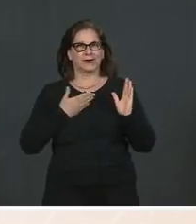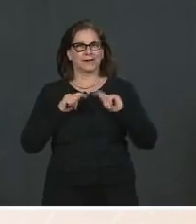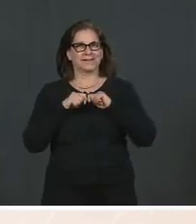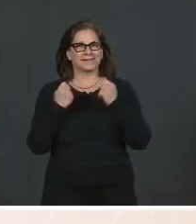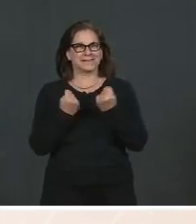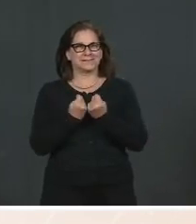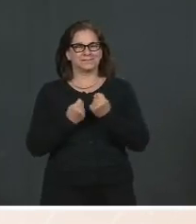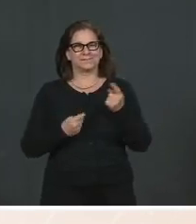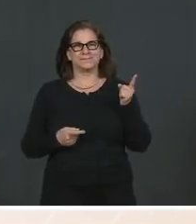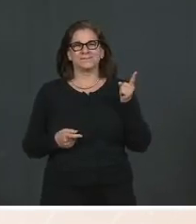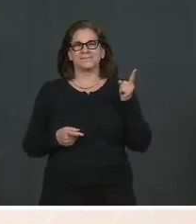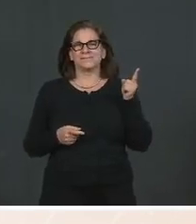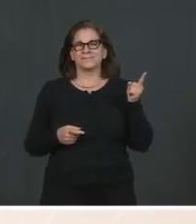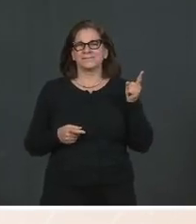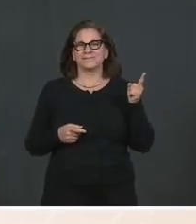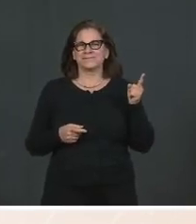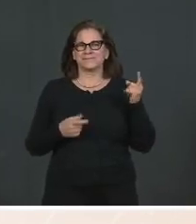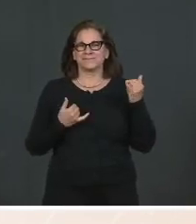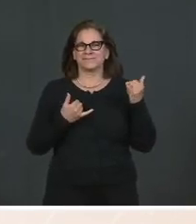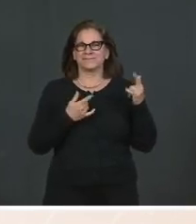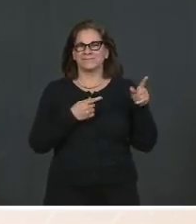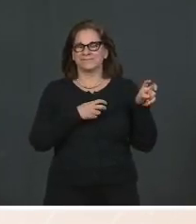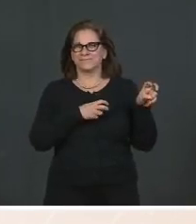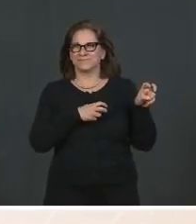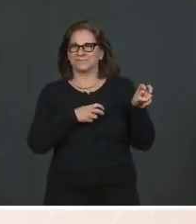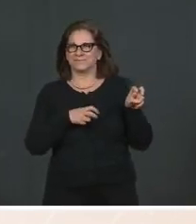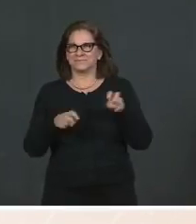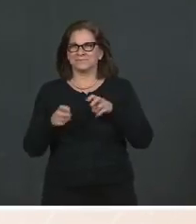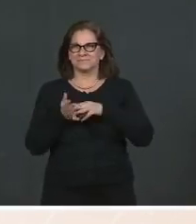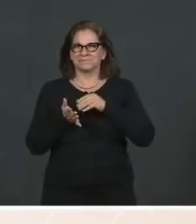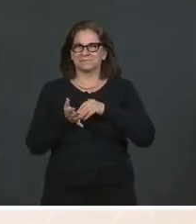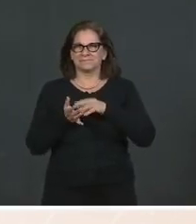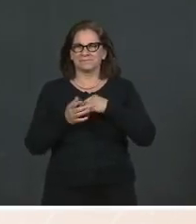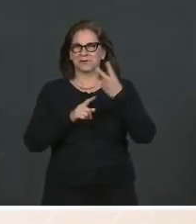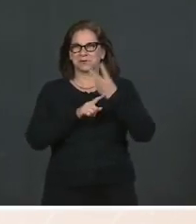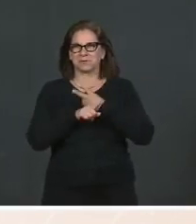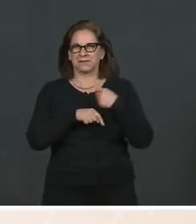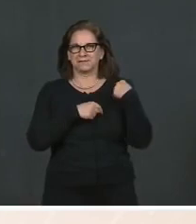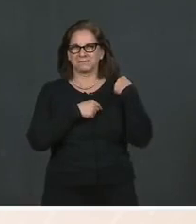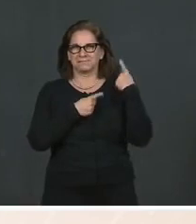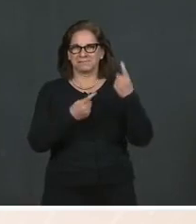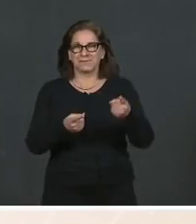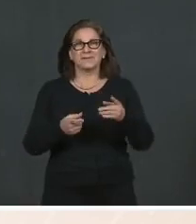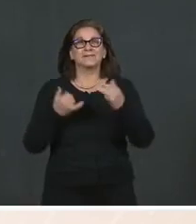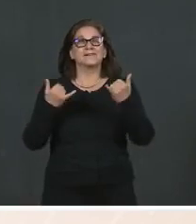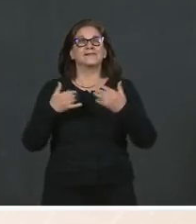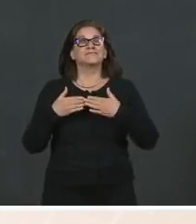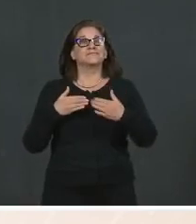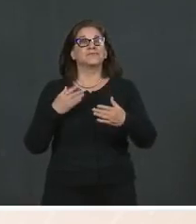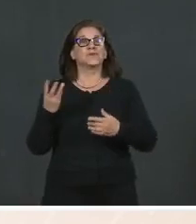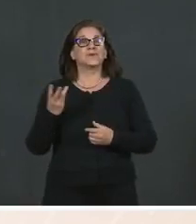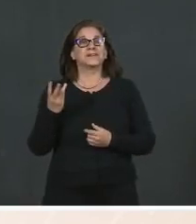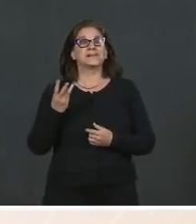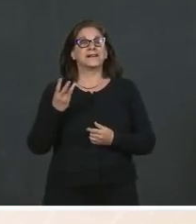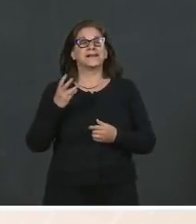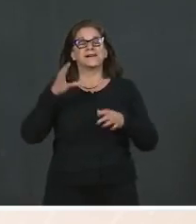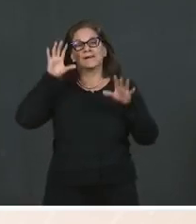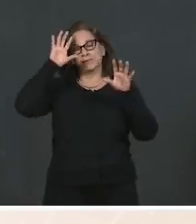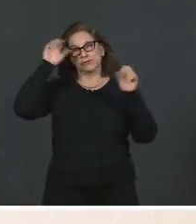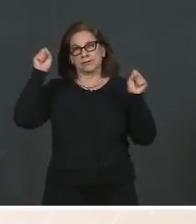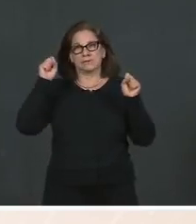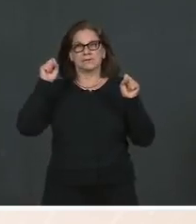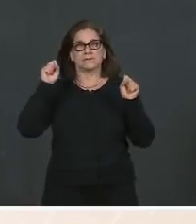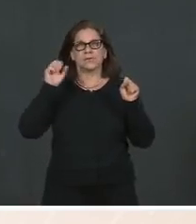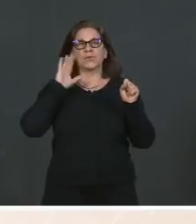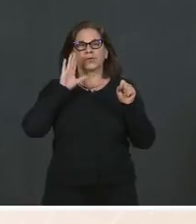for the last 2 months. Okay, this Wednesday, the president will be laying out the first of two equally